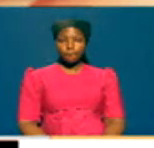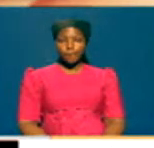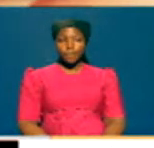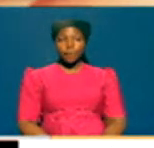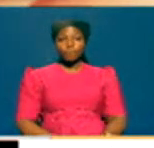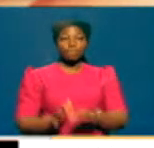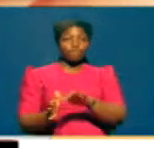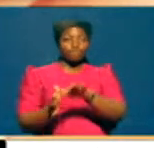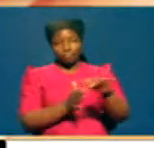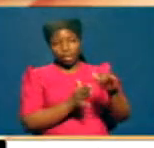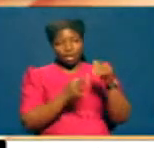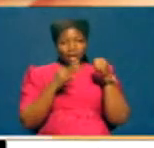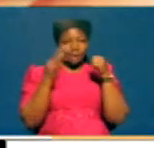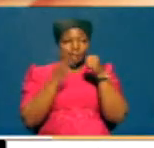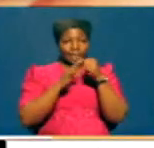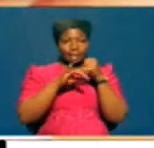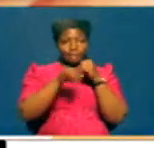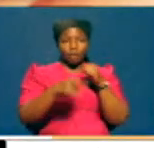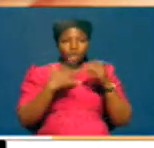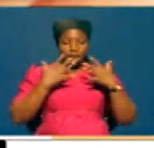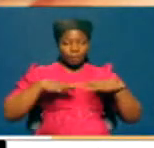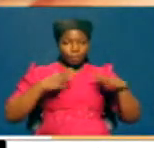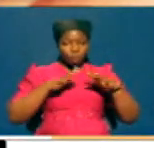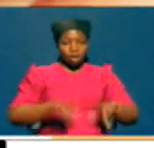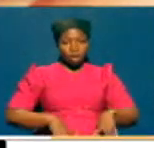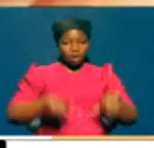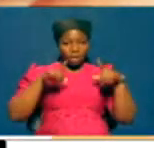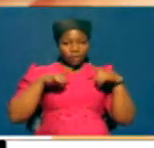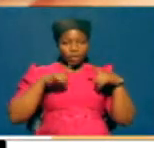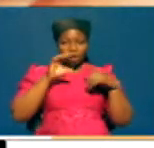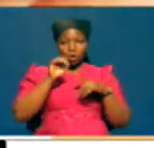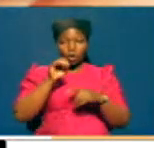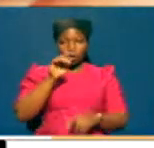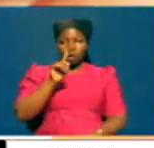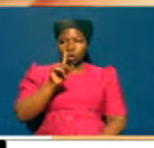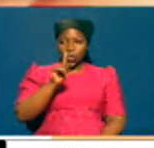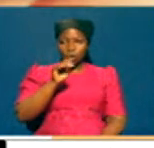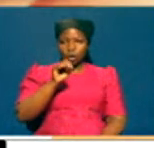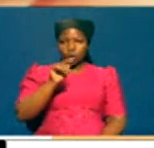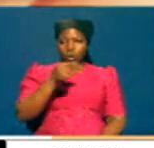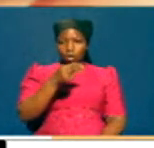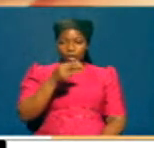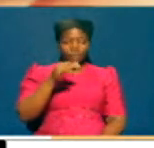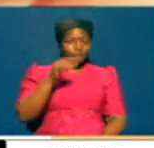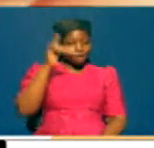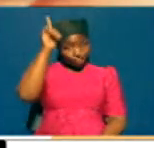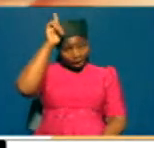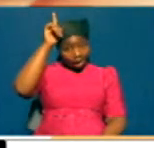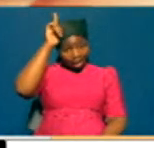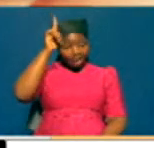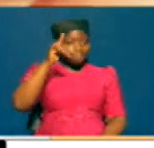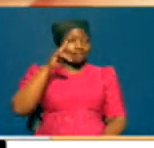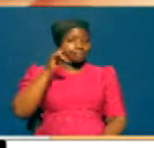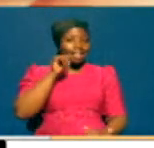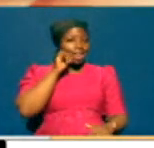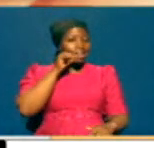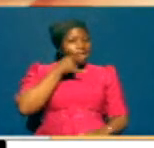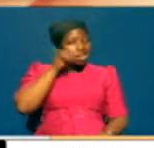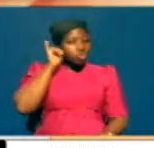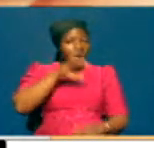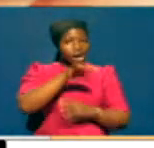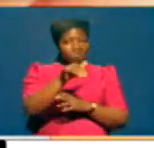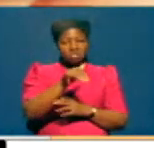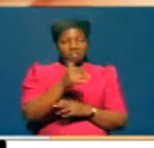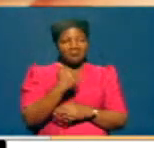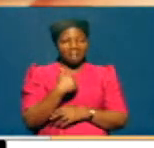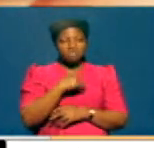Elsewhere, 8,000 residents of Okot Village in Isiolo County will no longer experience water shortages after the implementation